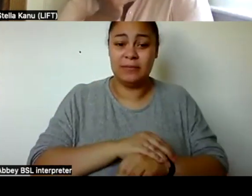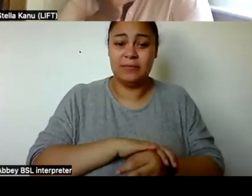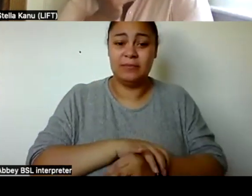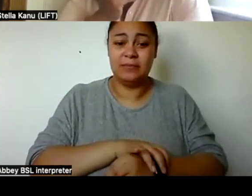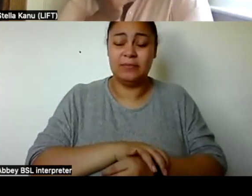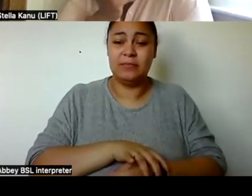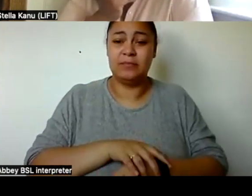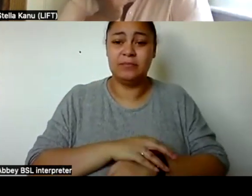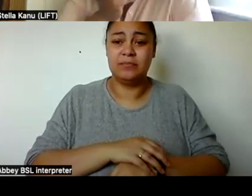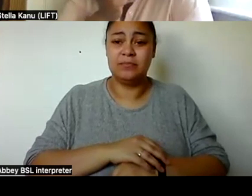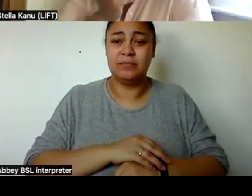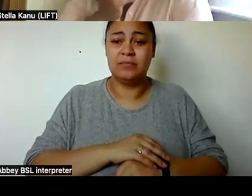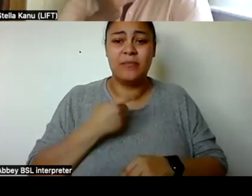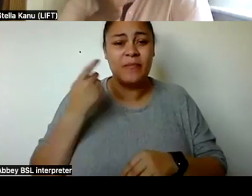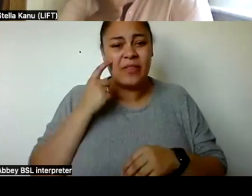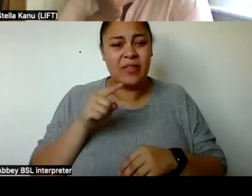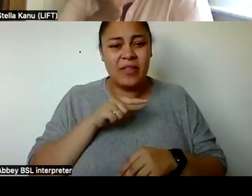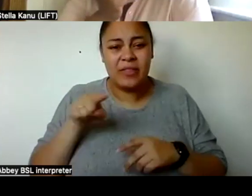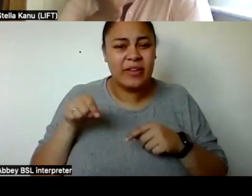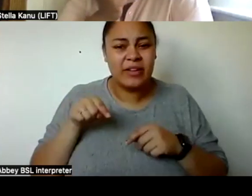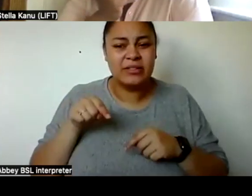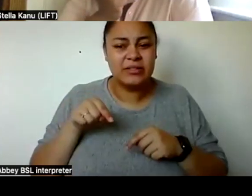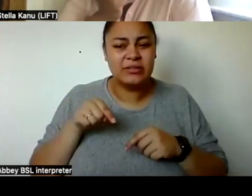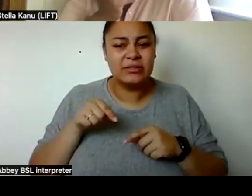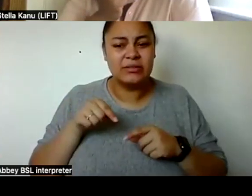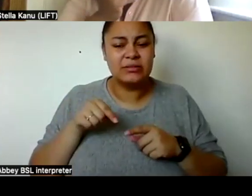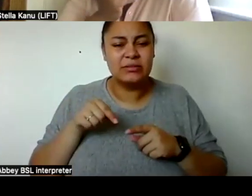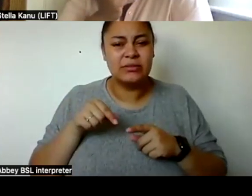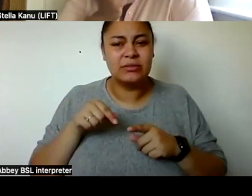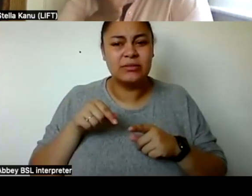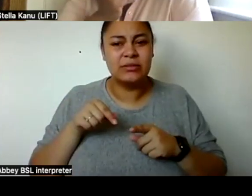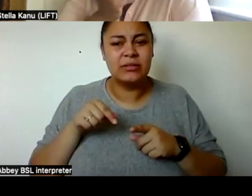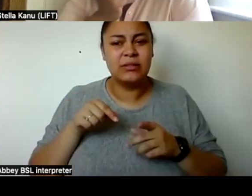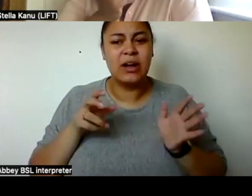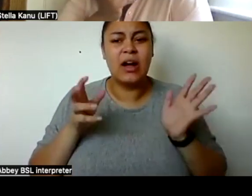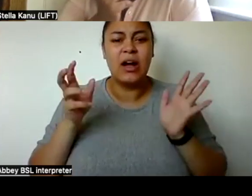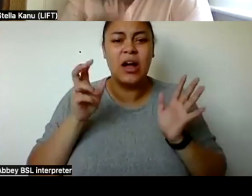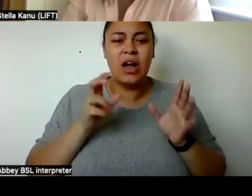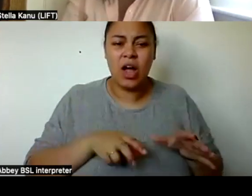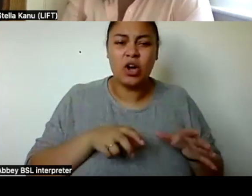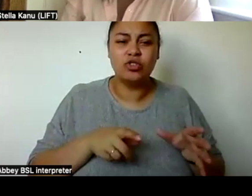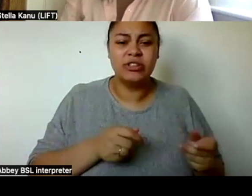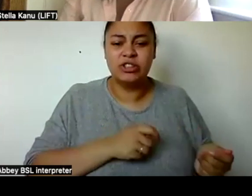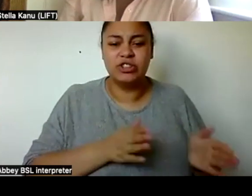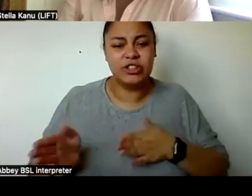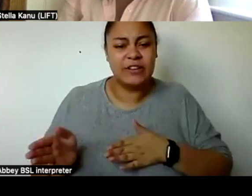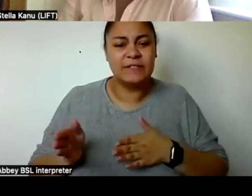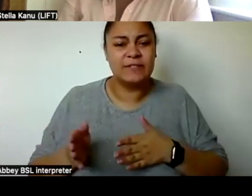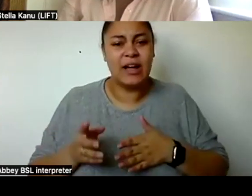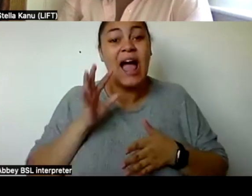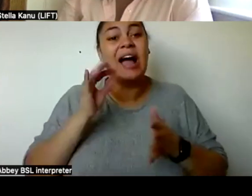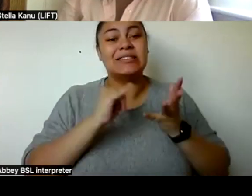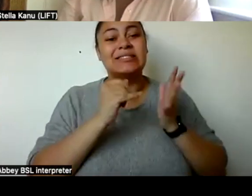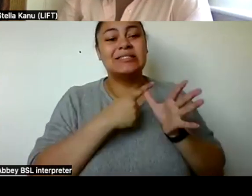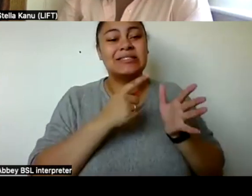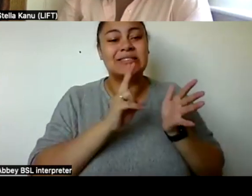So I think those things take us to sort of a concrete shift. You asked Sandy